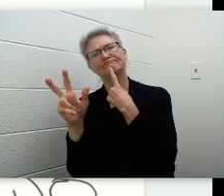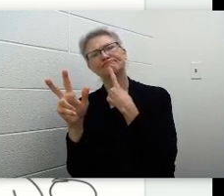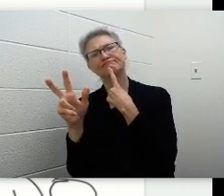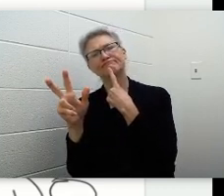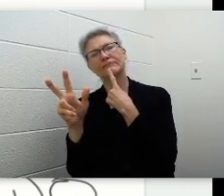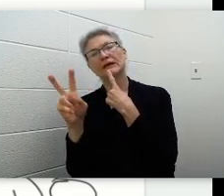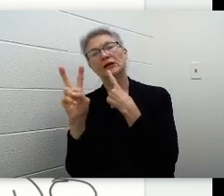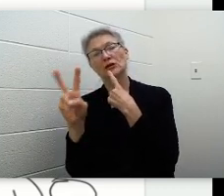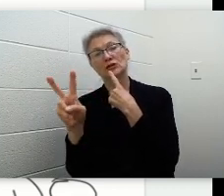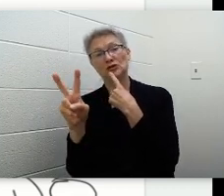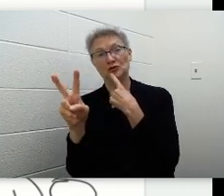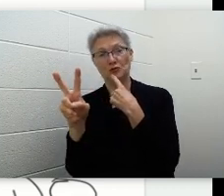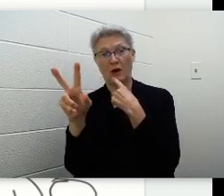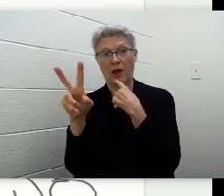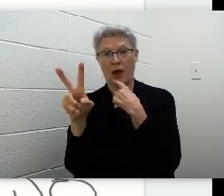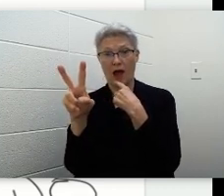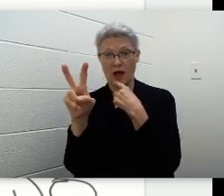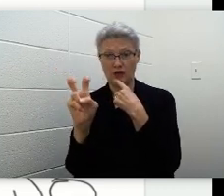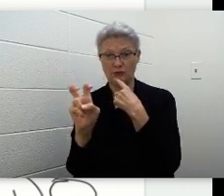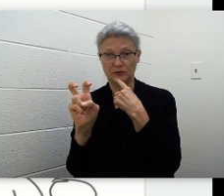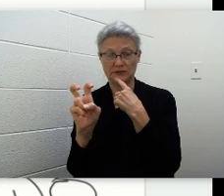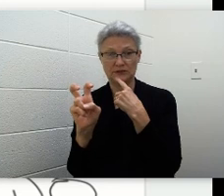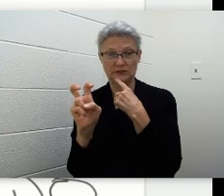Well, 200